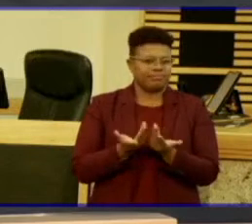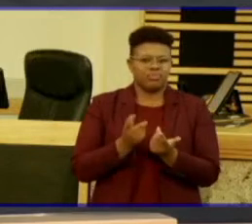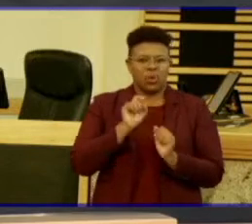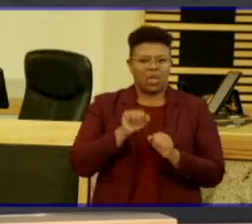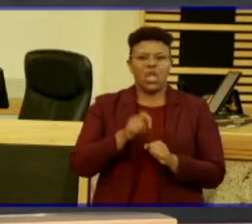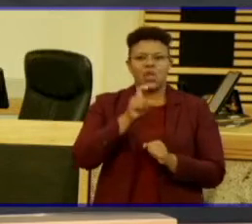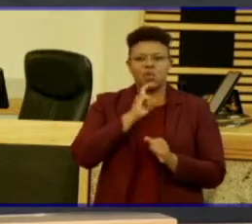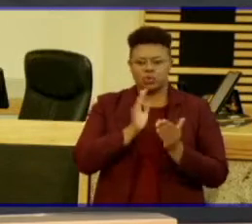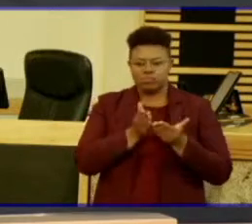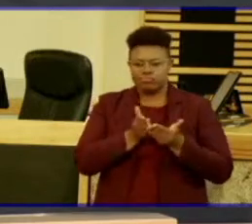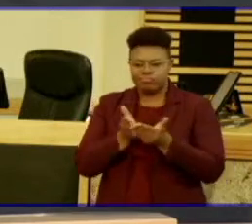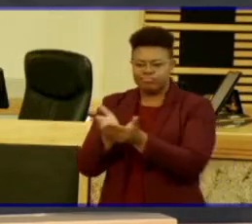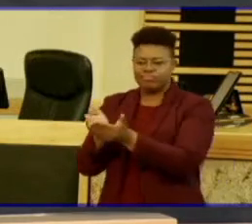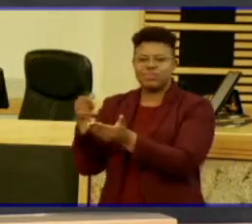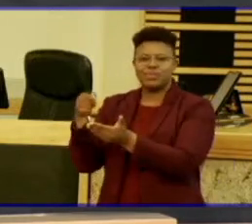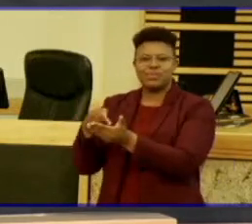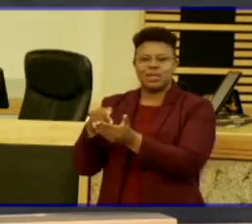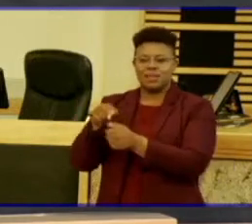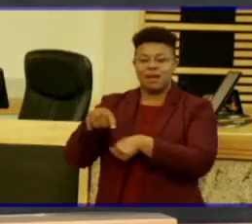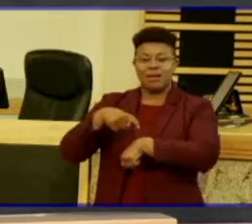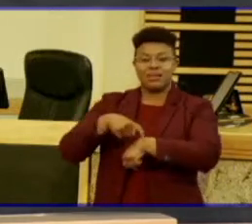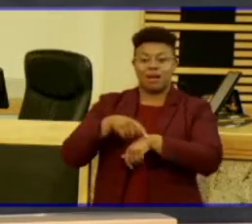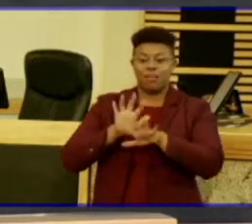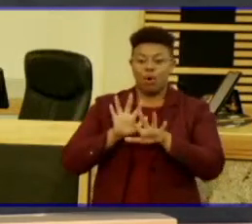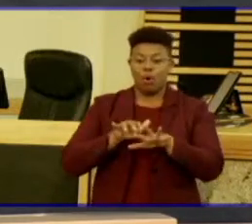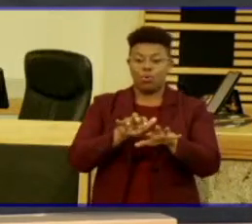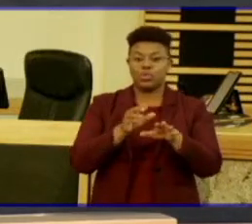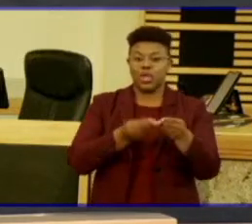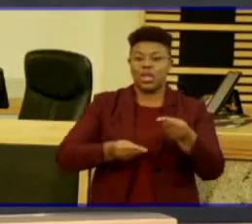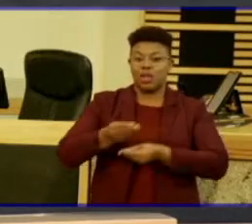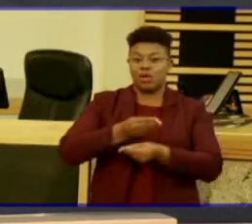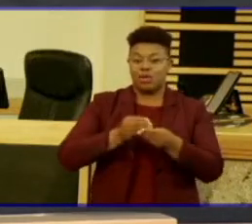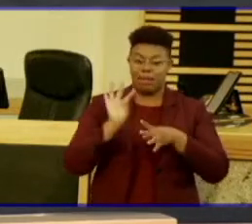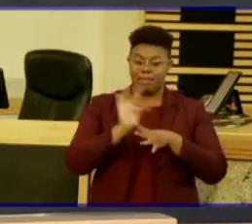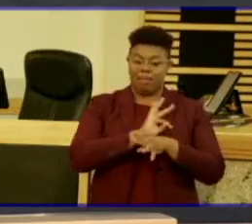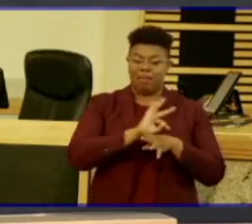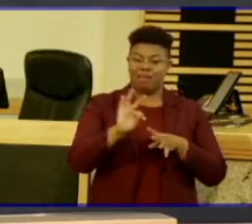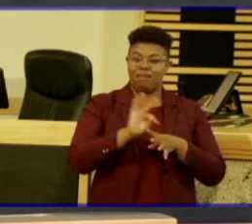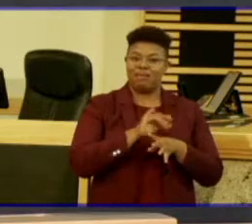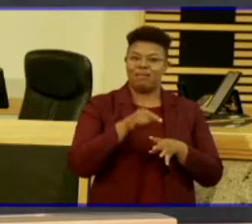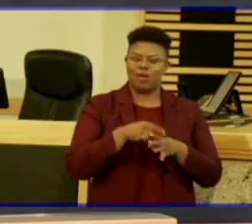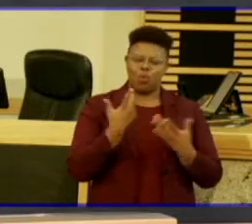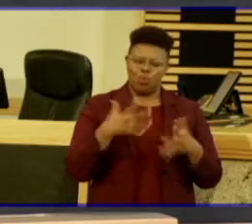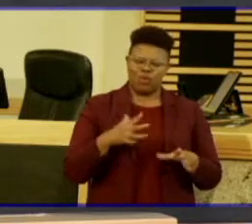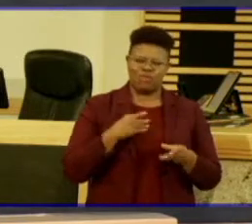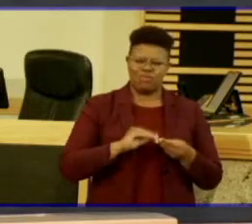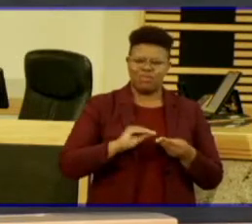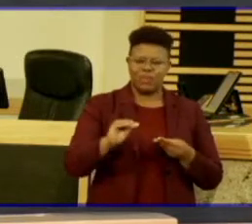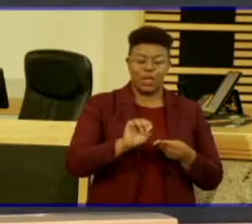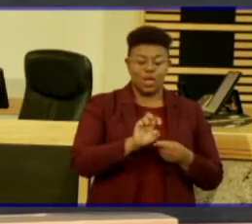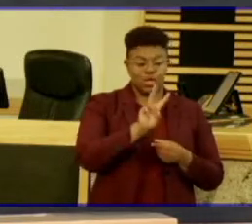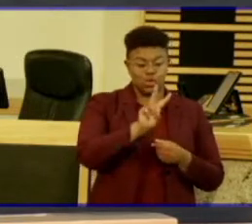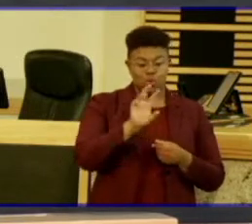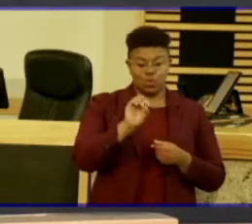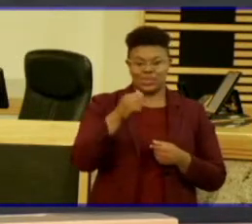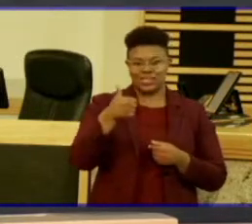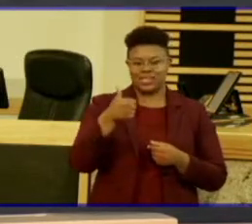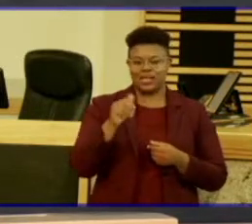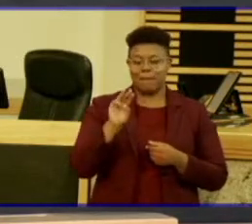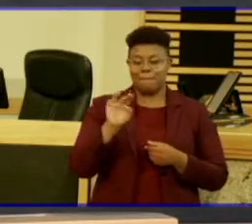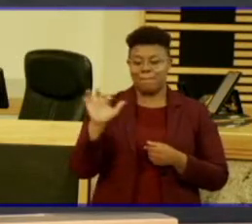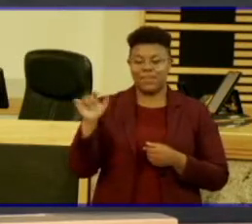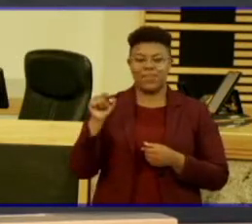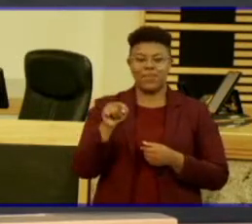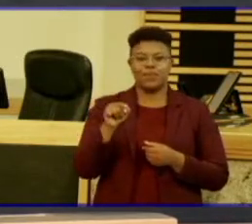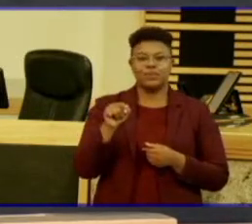manufacturing. Since the approval of the Oceans Economy Master Plan, we have invested 206 million from the stimulus fund